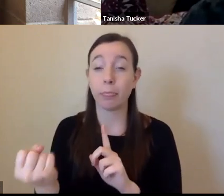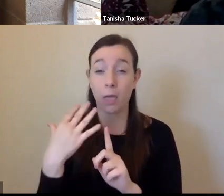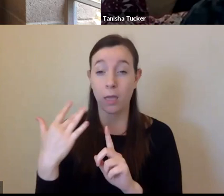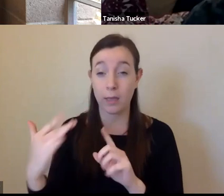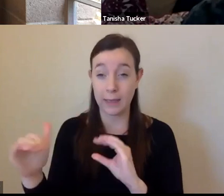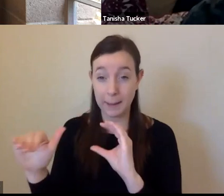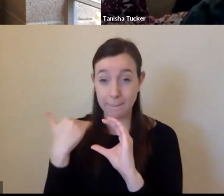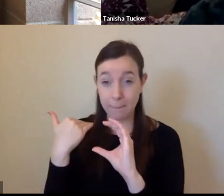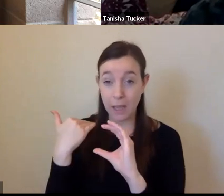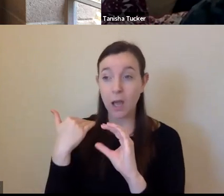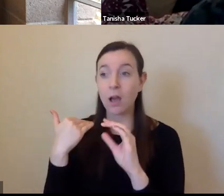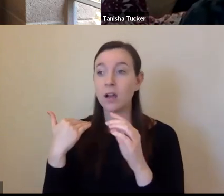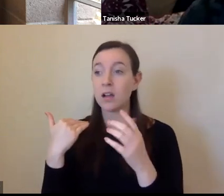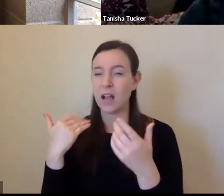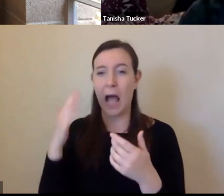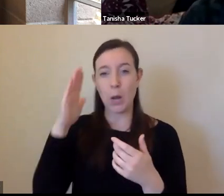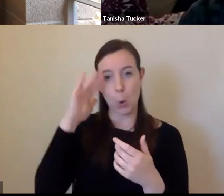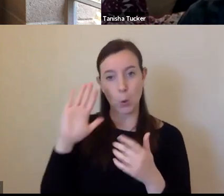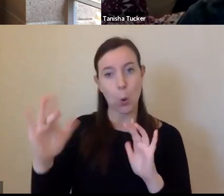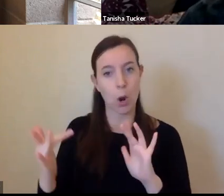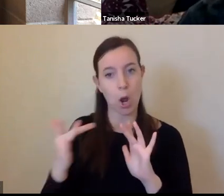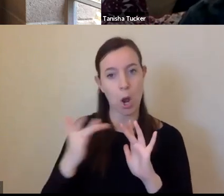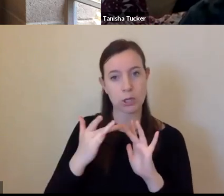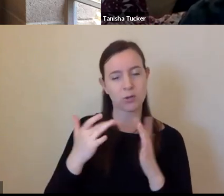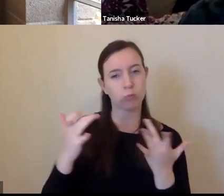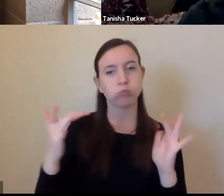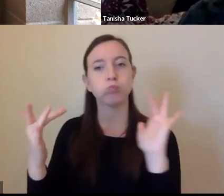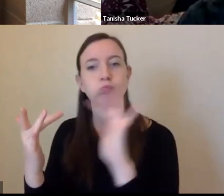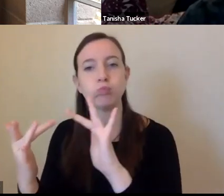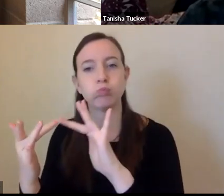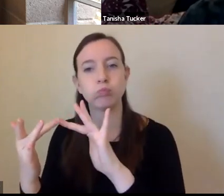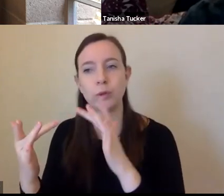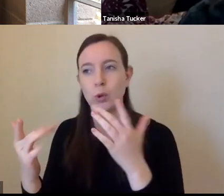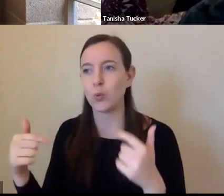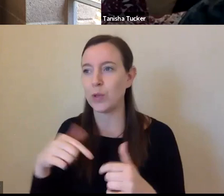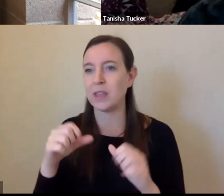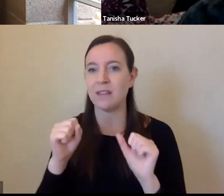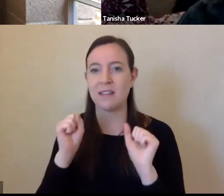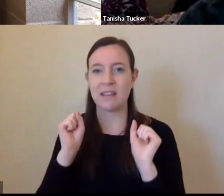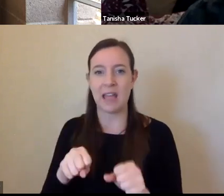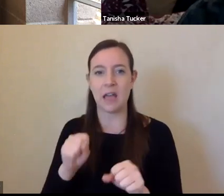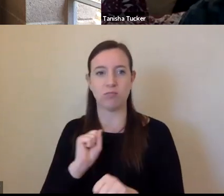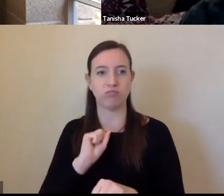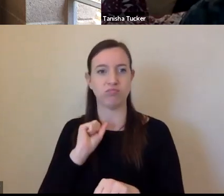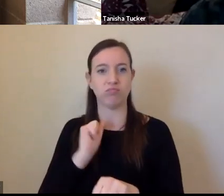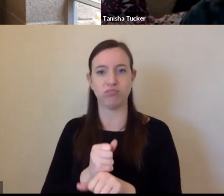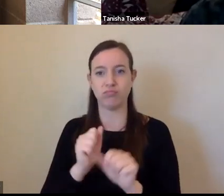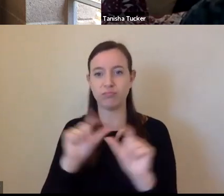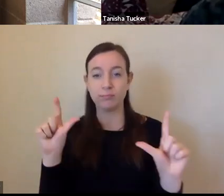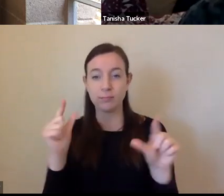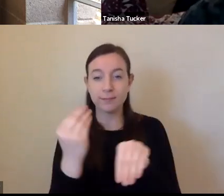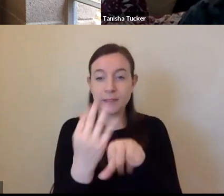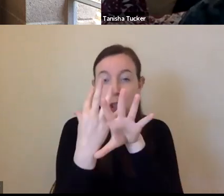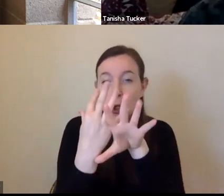who are interested. And then eventually we can start some type of videos, and also just maybe how-tos,